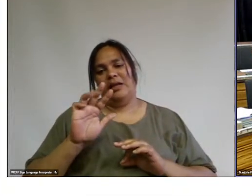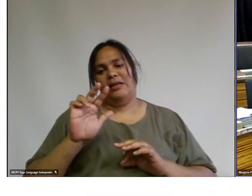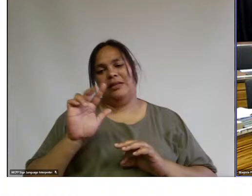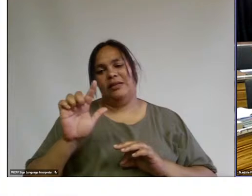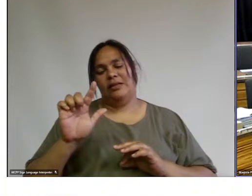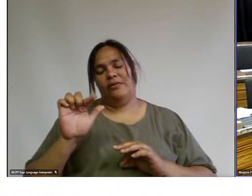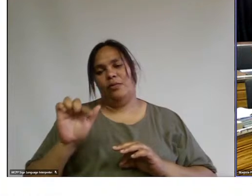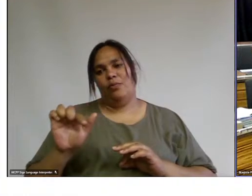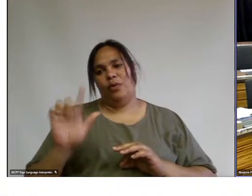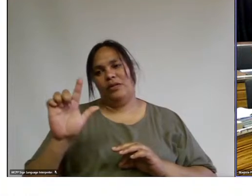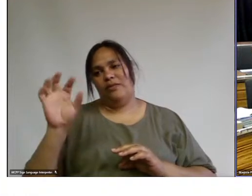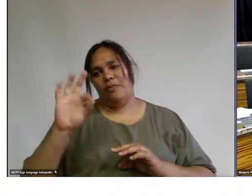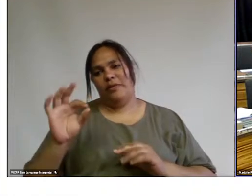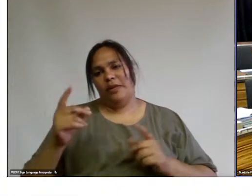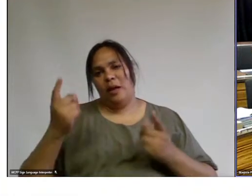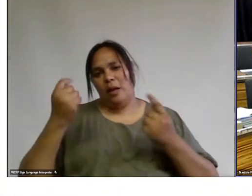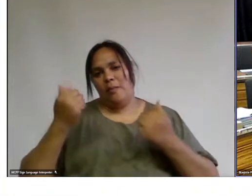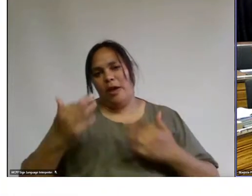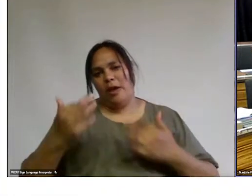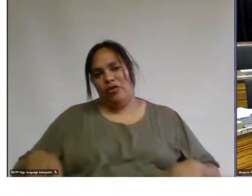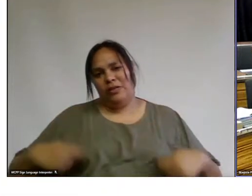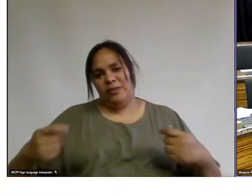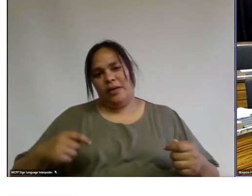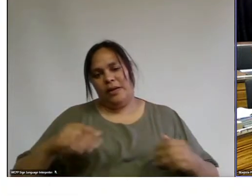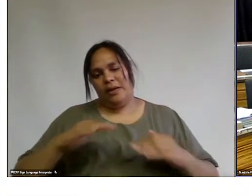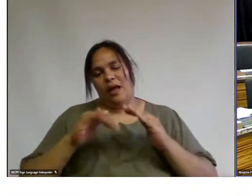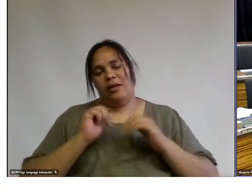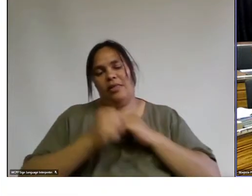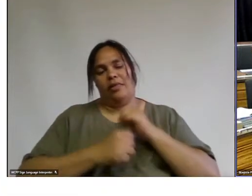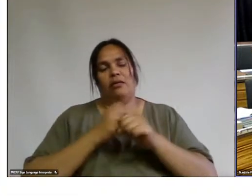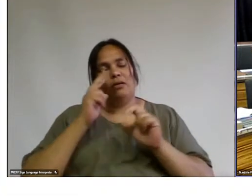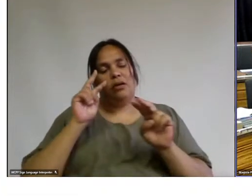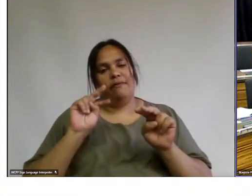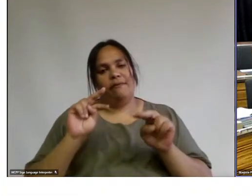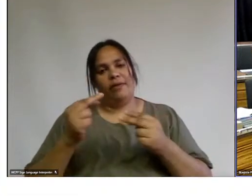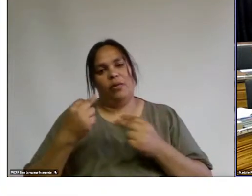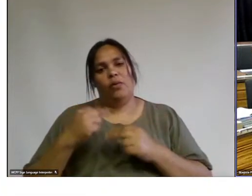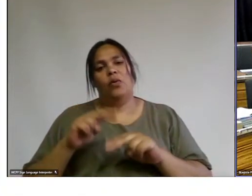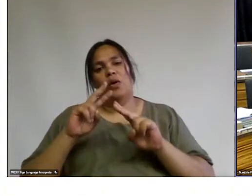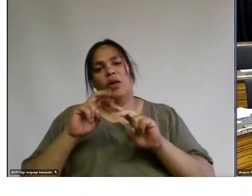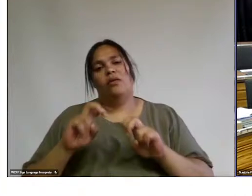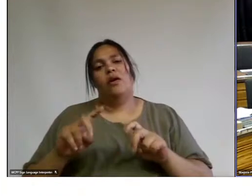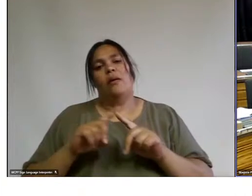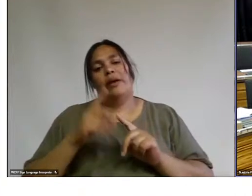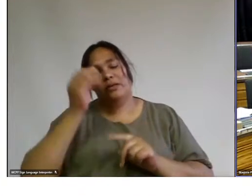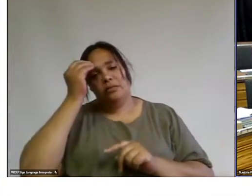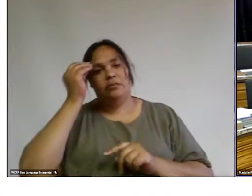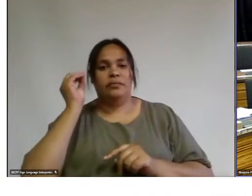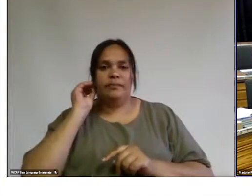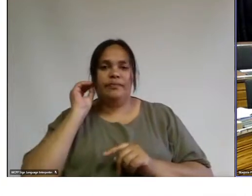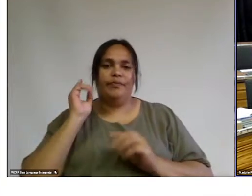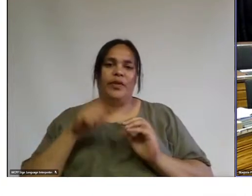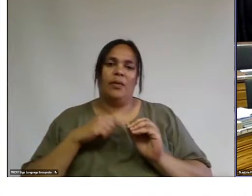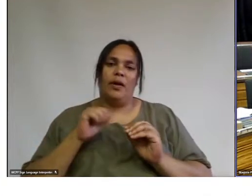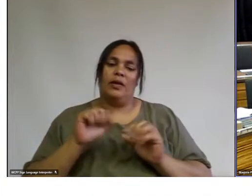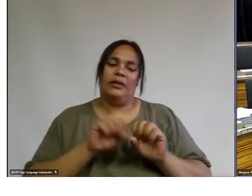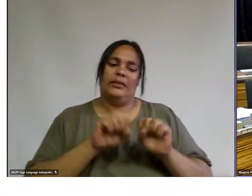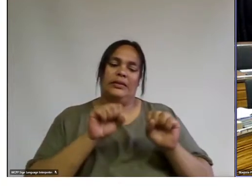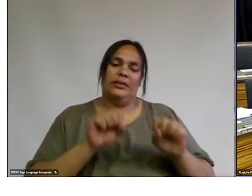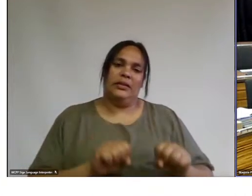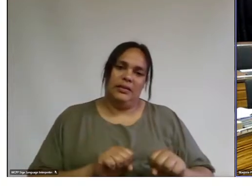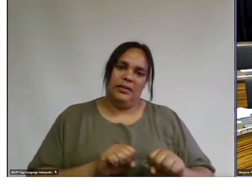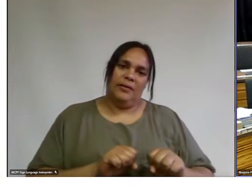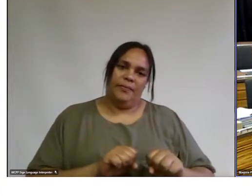97.7% of the budget in the year under review. And I think just if we take it into account the size of the system,